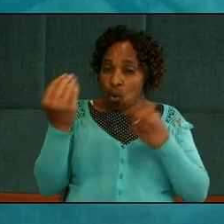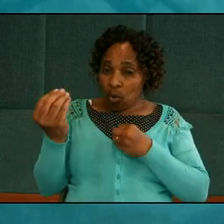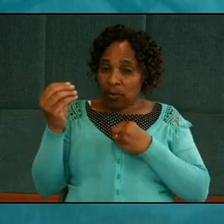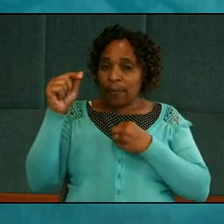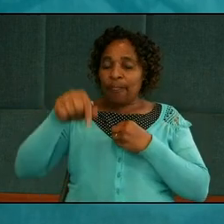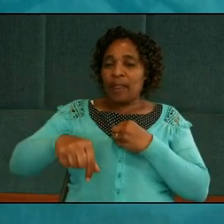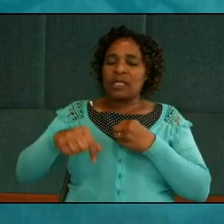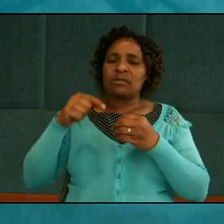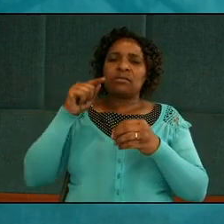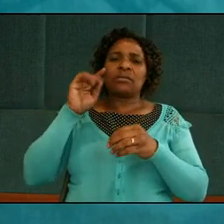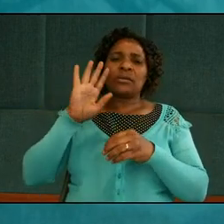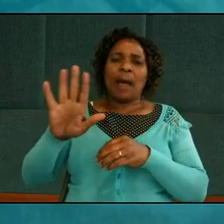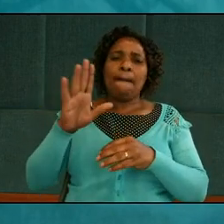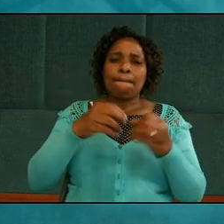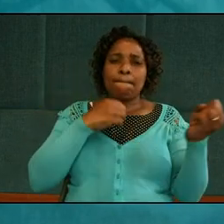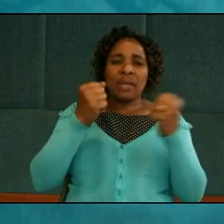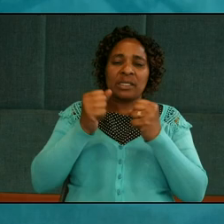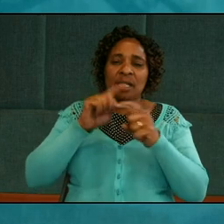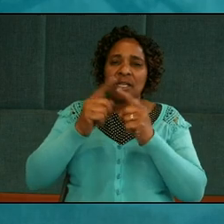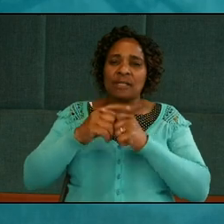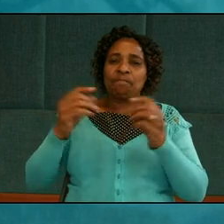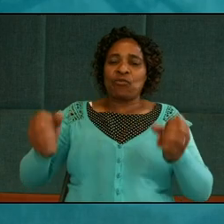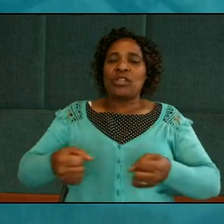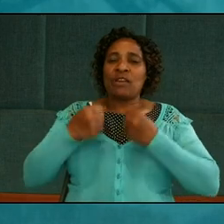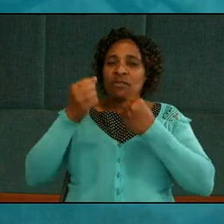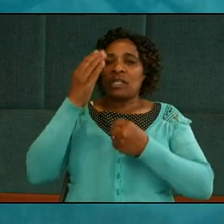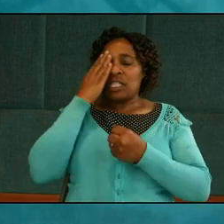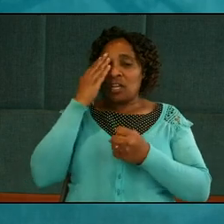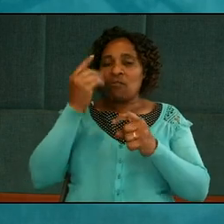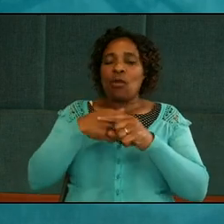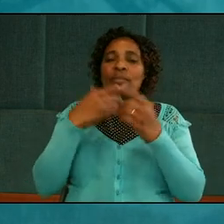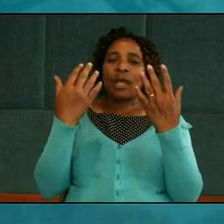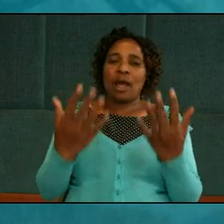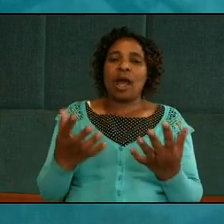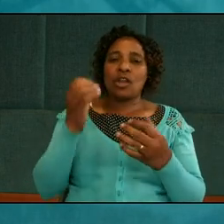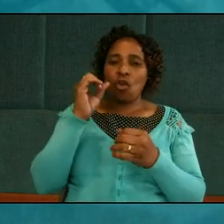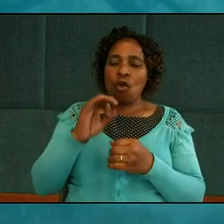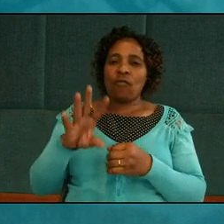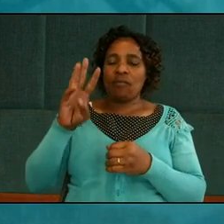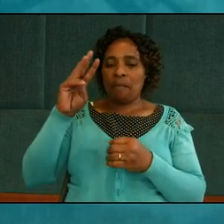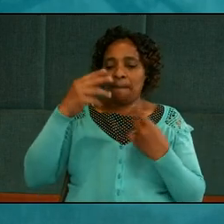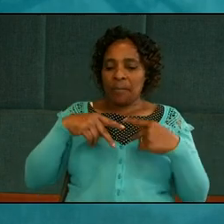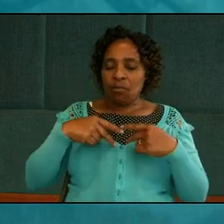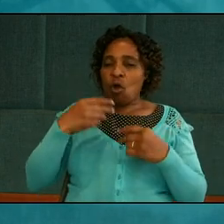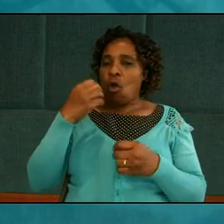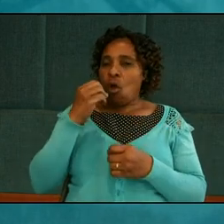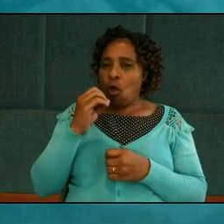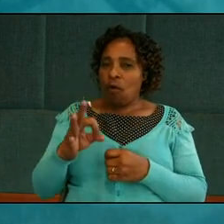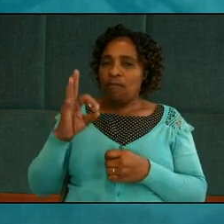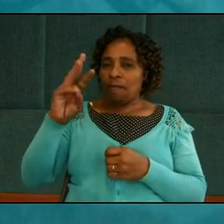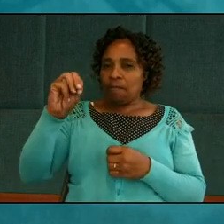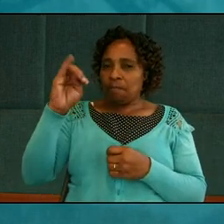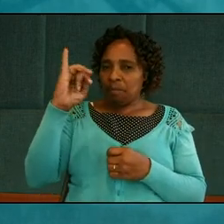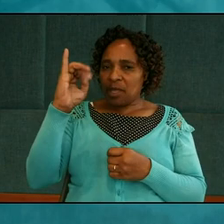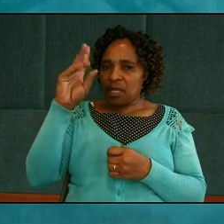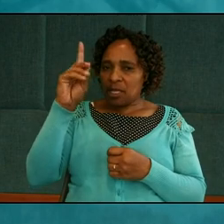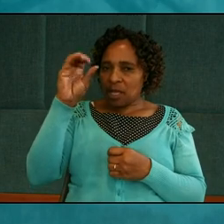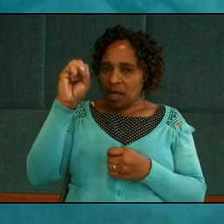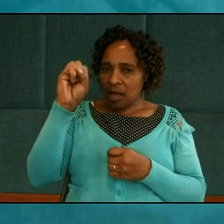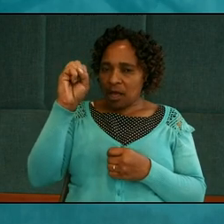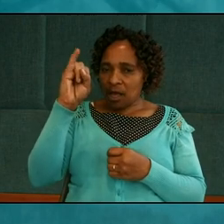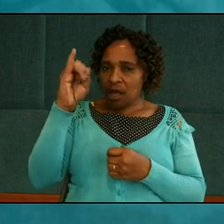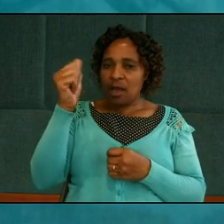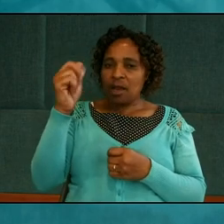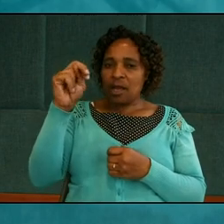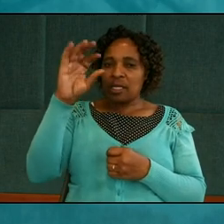this thy might, and you shall save Israel from the hand of the Midianites. Have not I sent